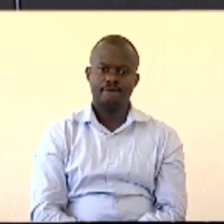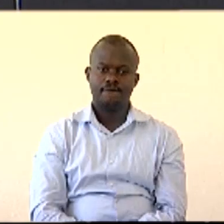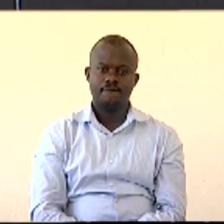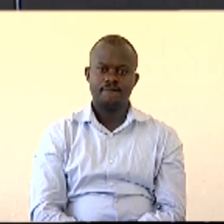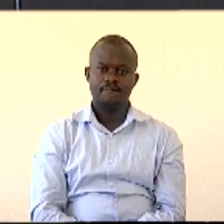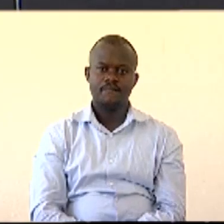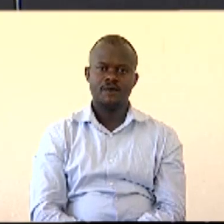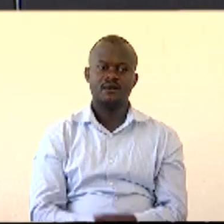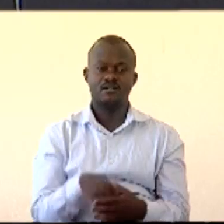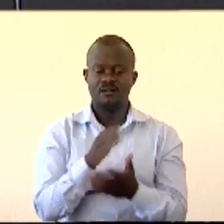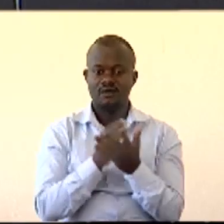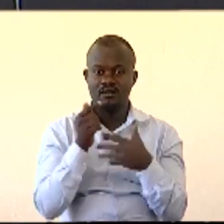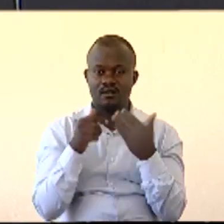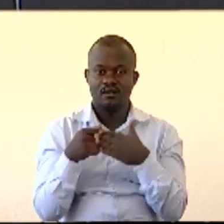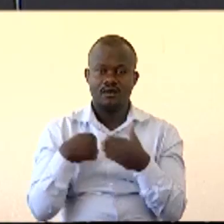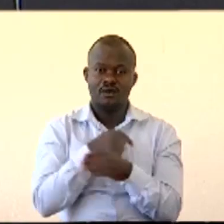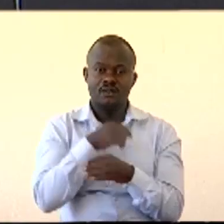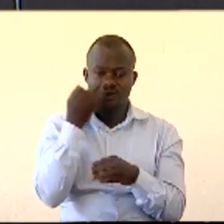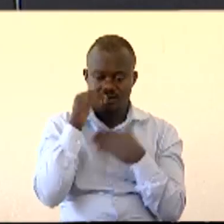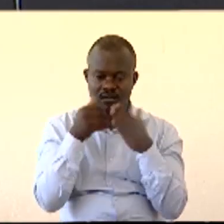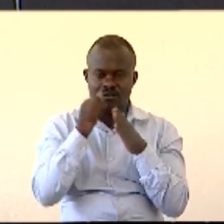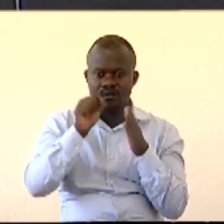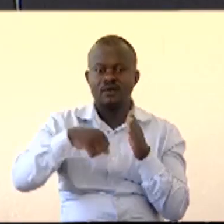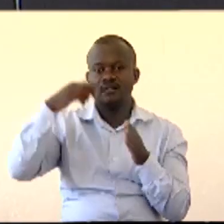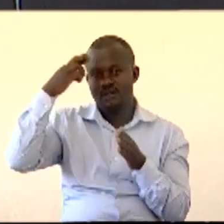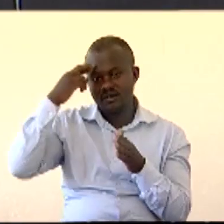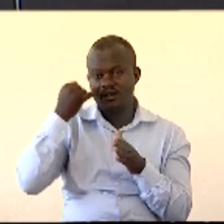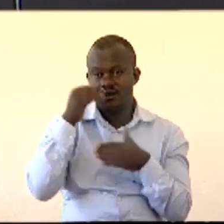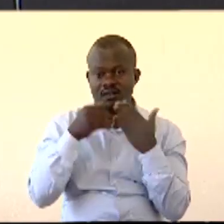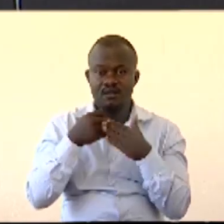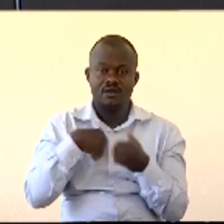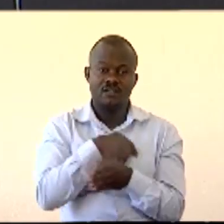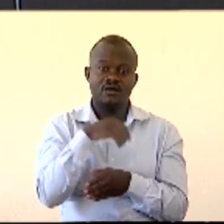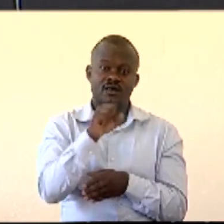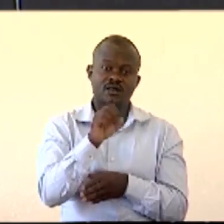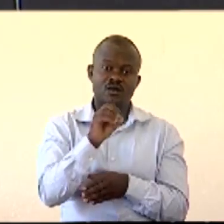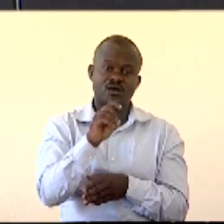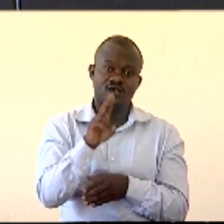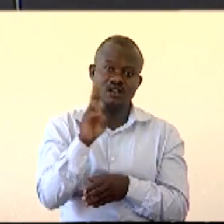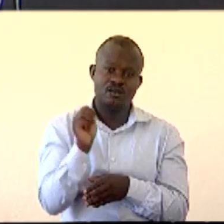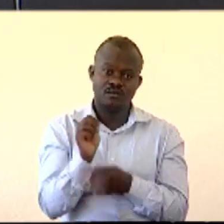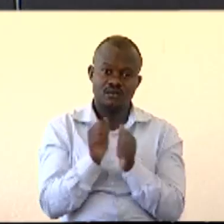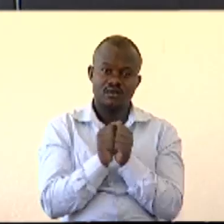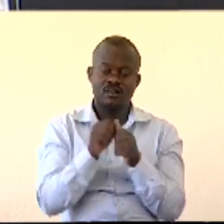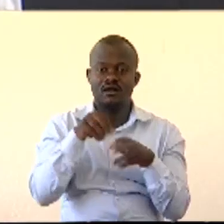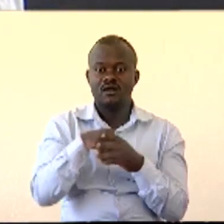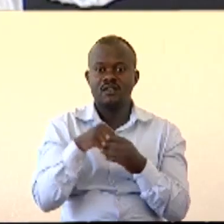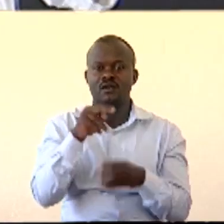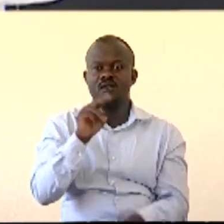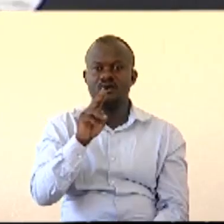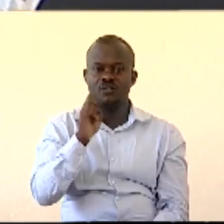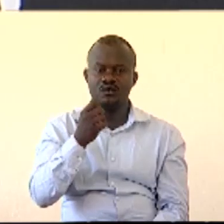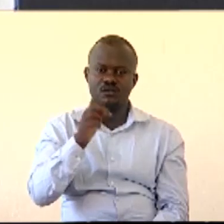That one will help us so much, if you can remember. If we say sodium in neutral